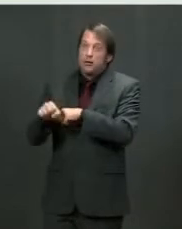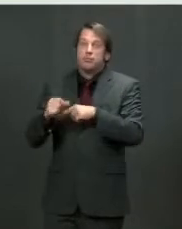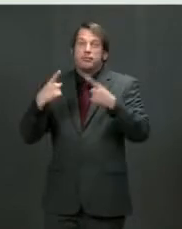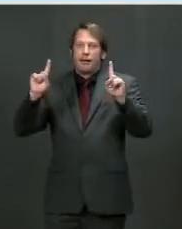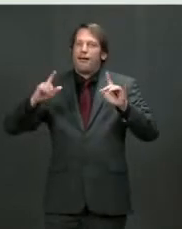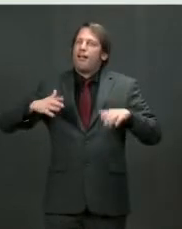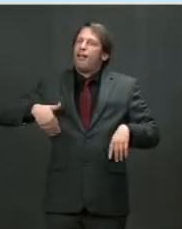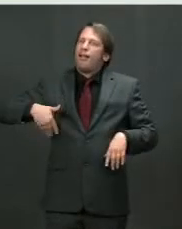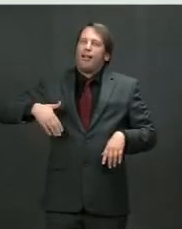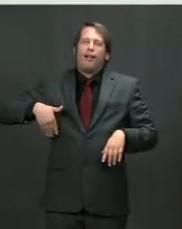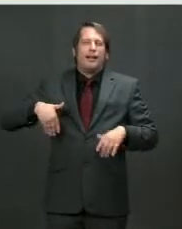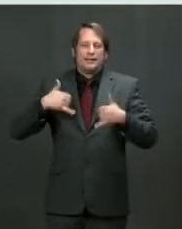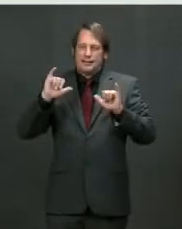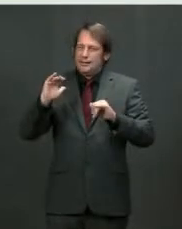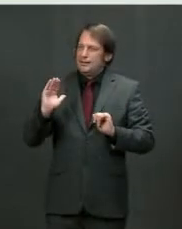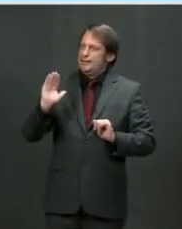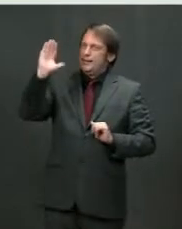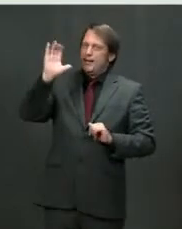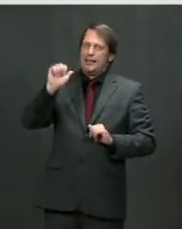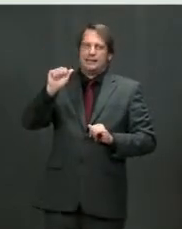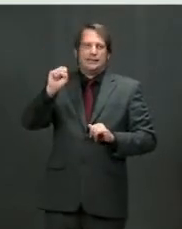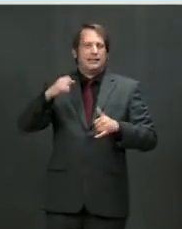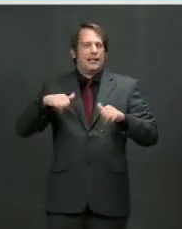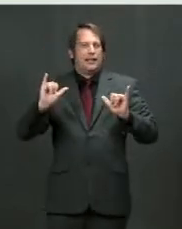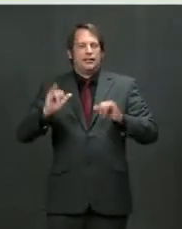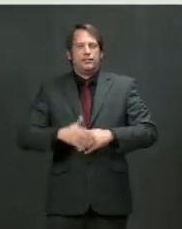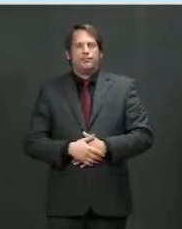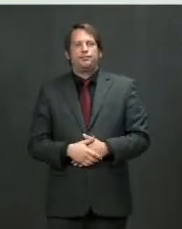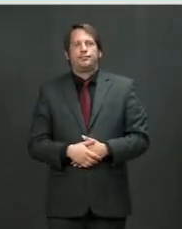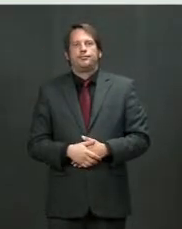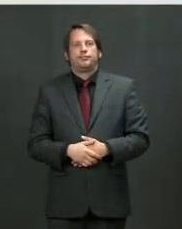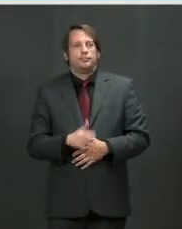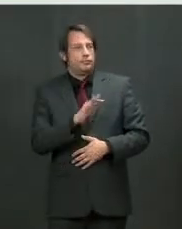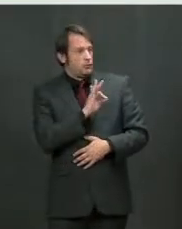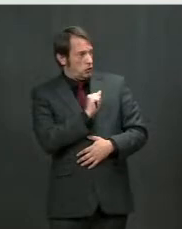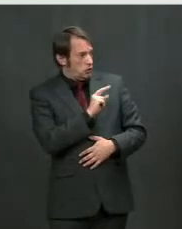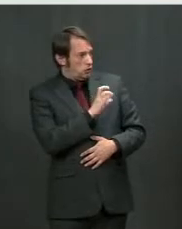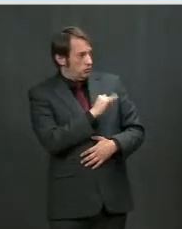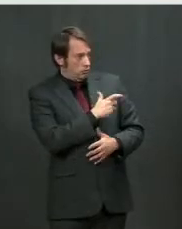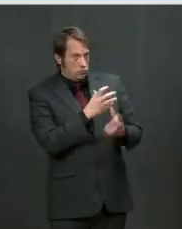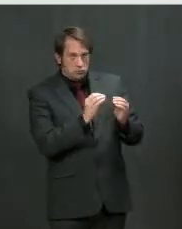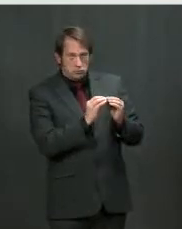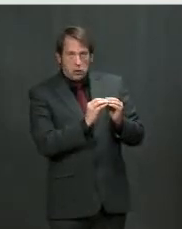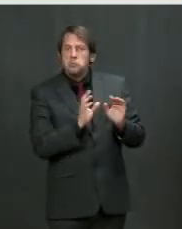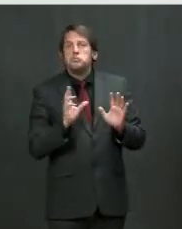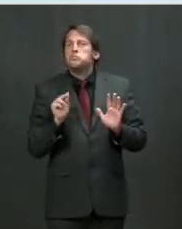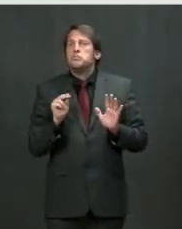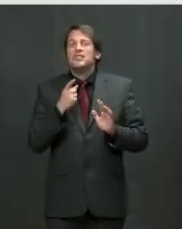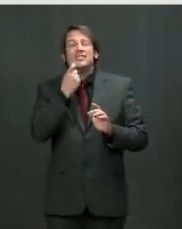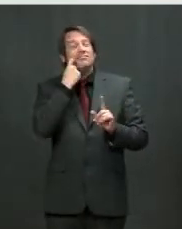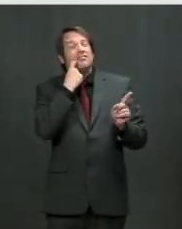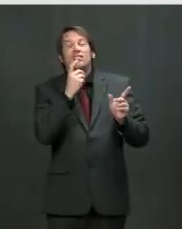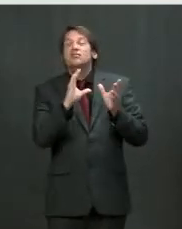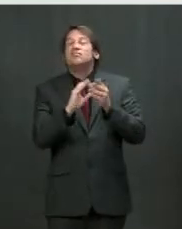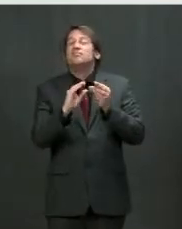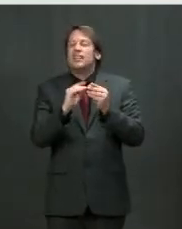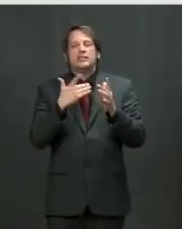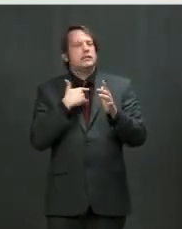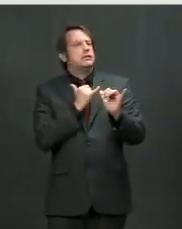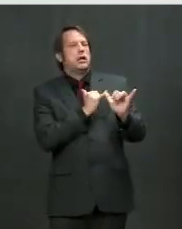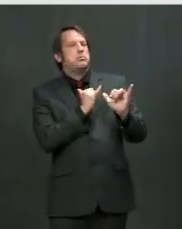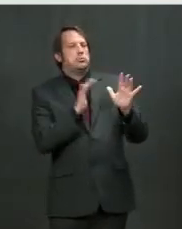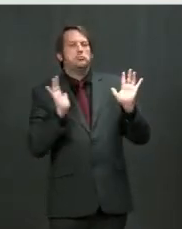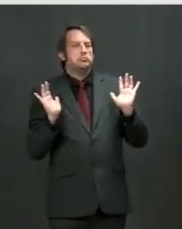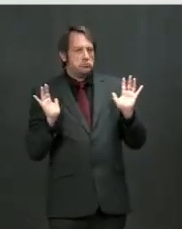And Dr. Fauci, anything you'd add to that? No, very well said. It's going to be the question of the case counts. What we will almost certainly